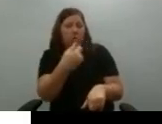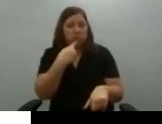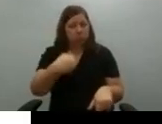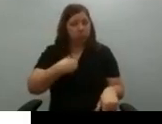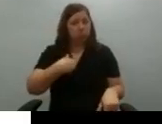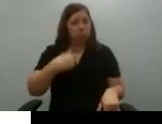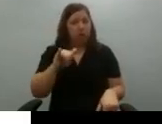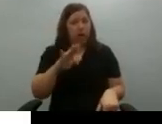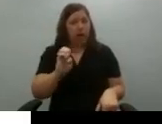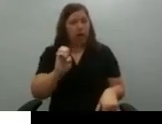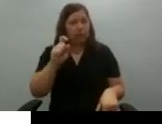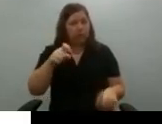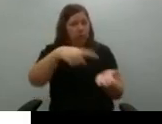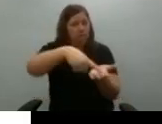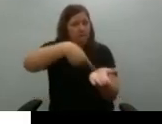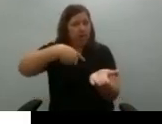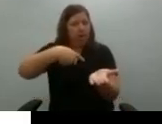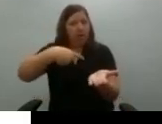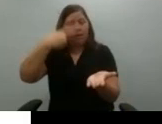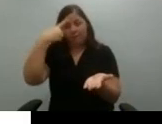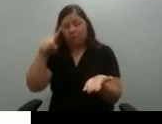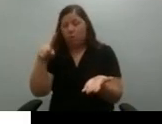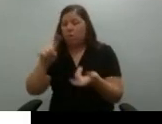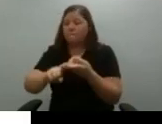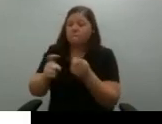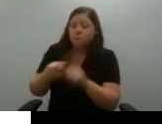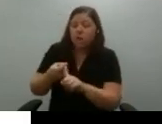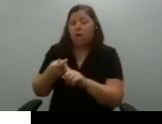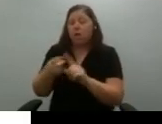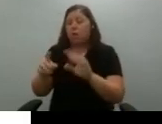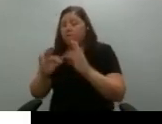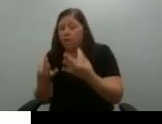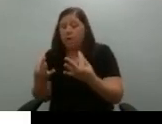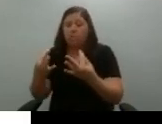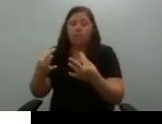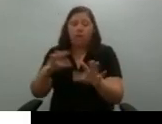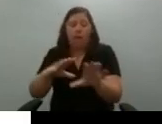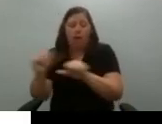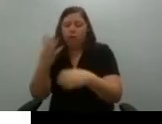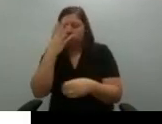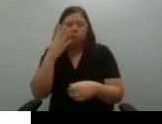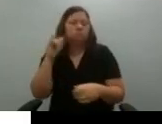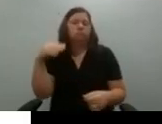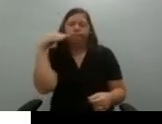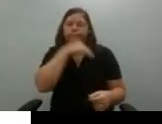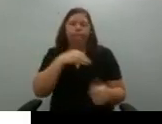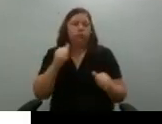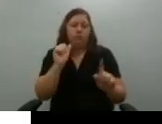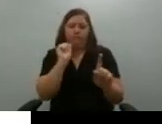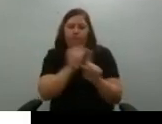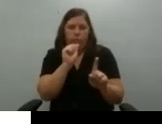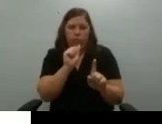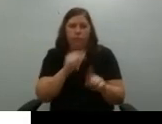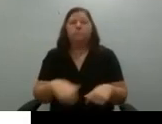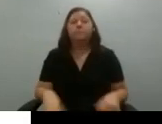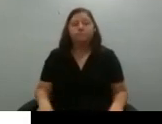and asking you for money to bail a friend or a relative out of detention, this is a scam. Additionally, if you